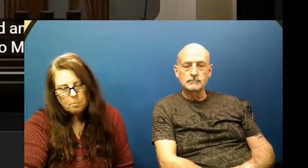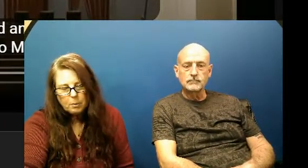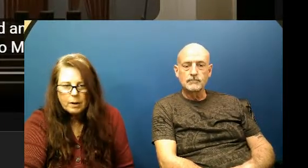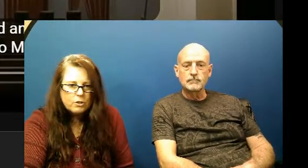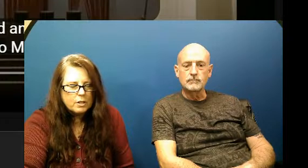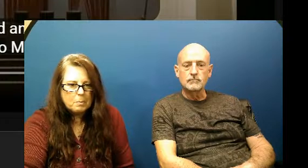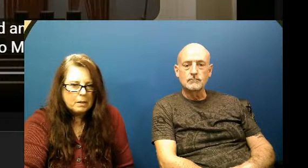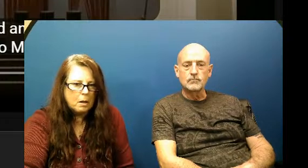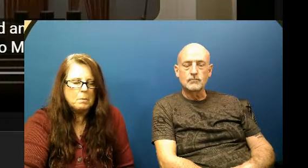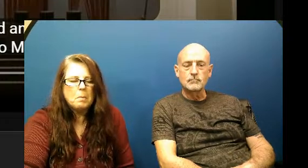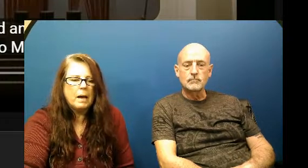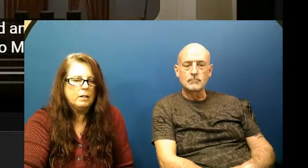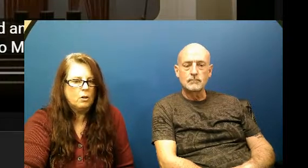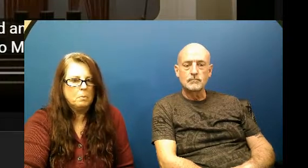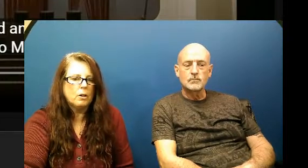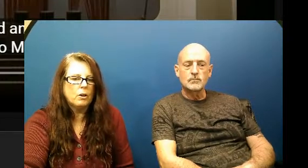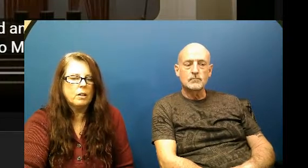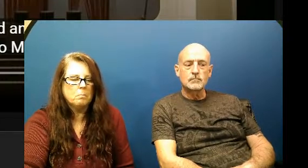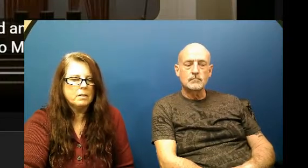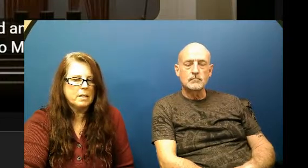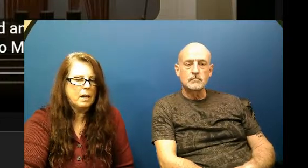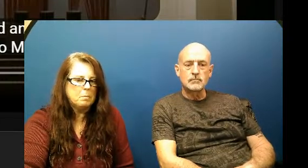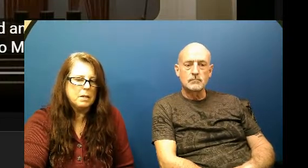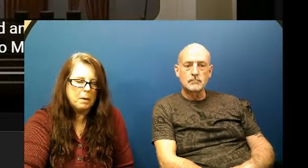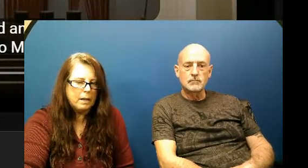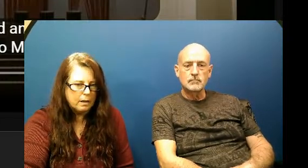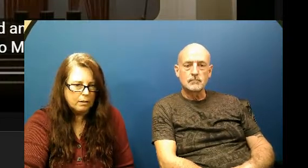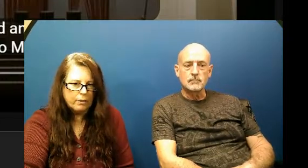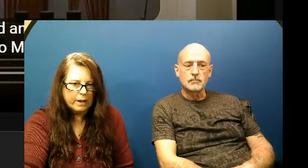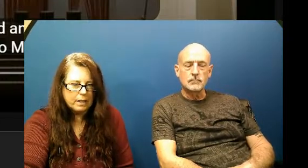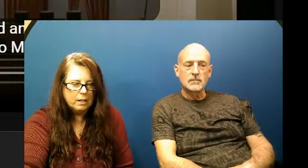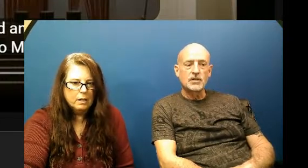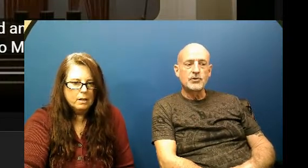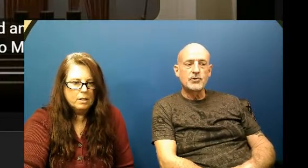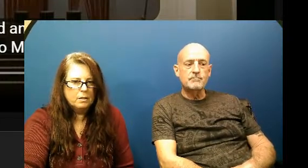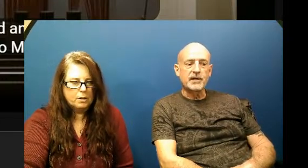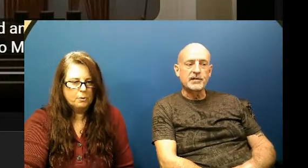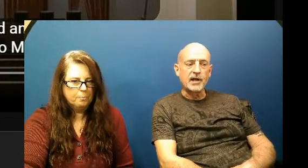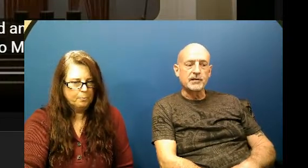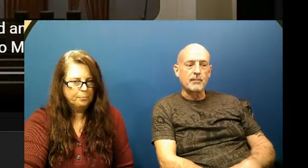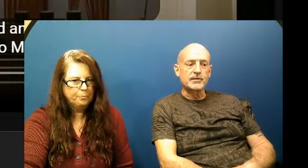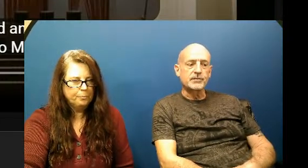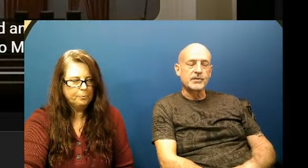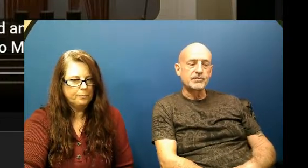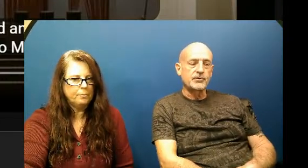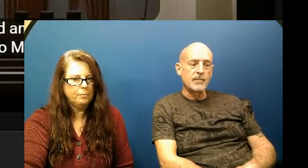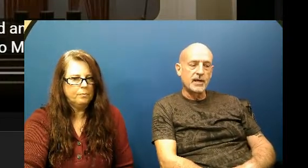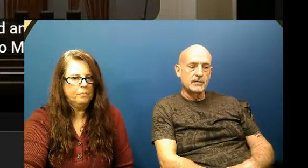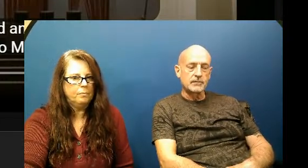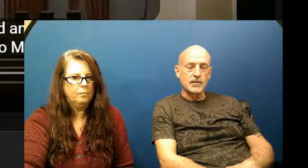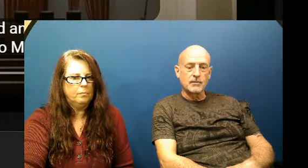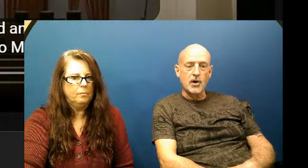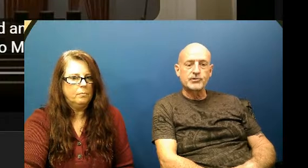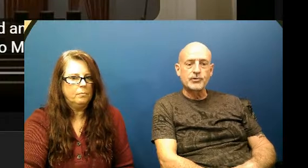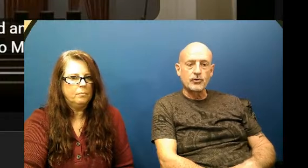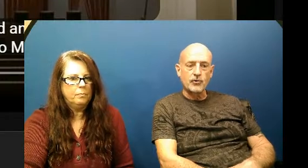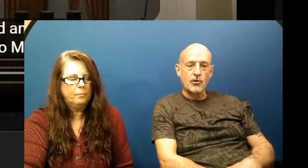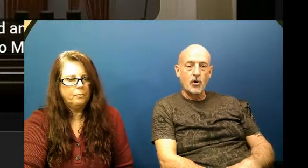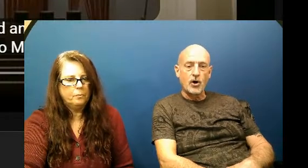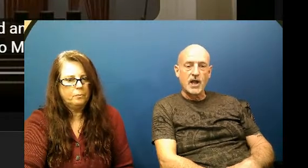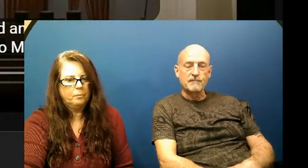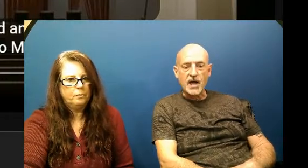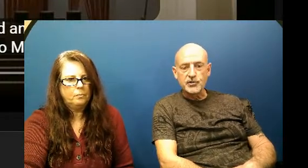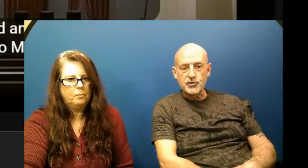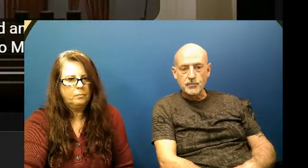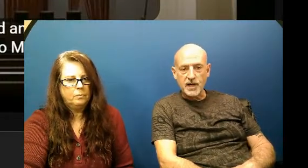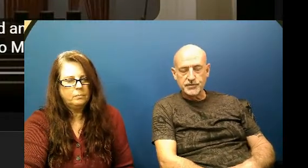of our corporations may not be buying all American because they got to be competitive, right? You didn't make an economic decision. You made an emotional